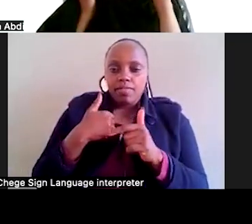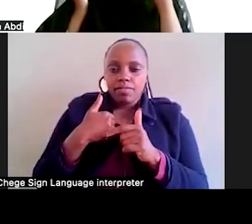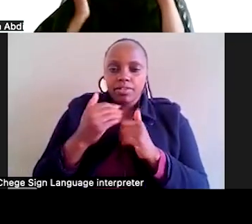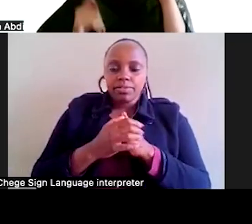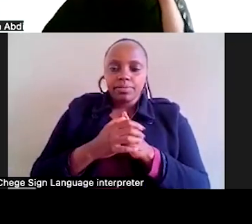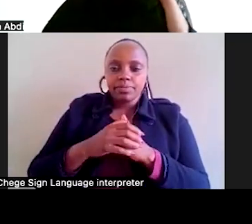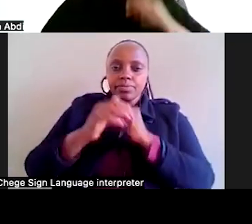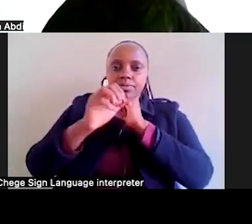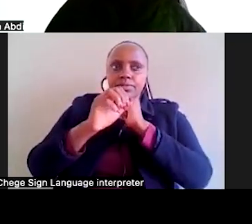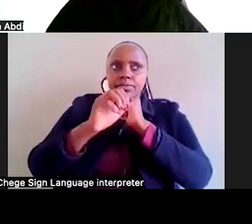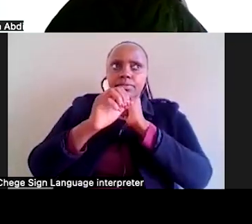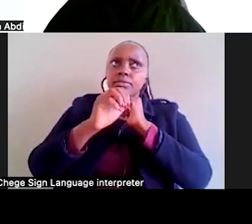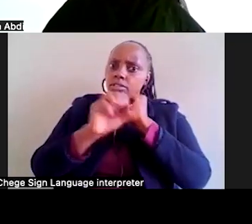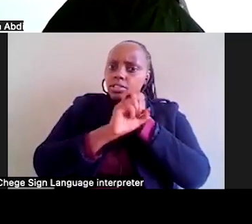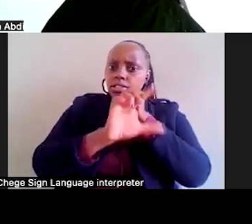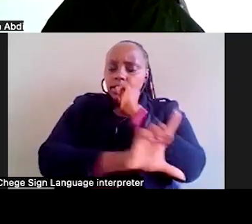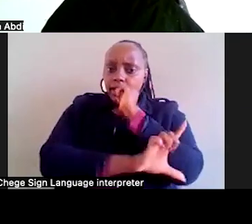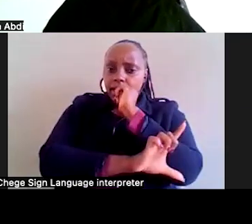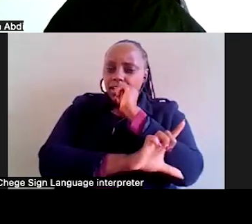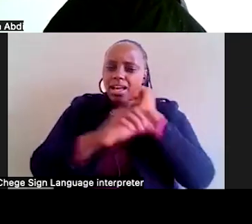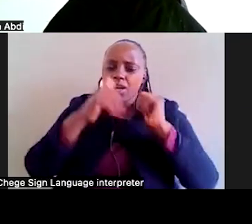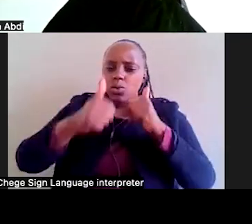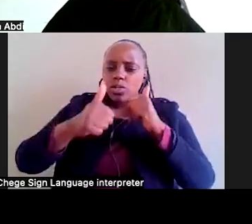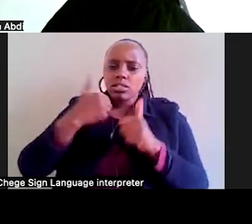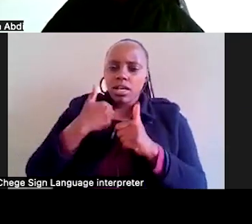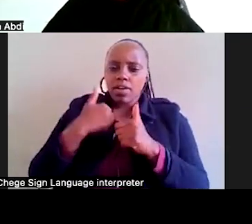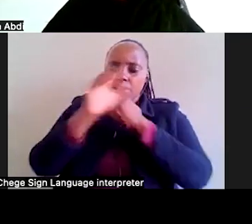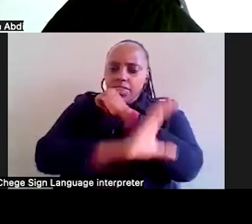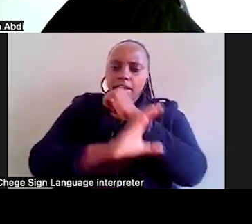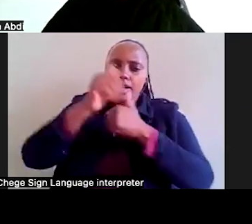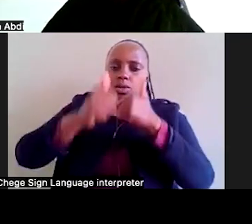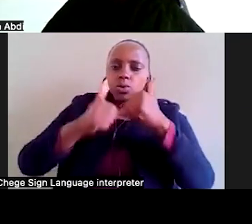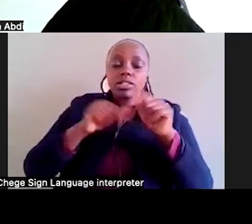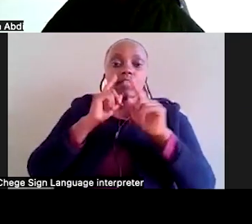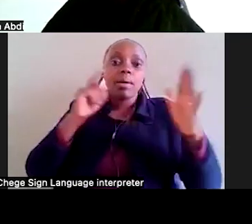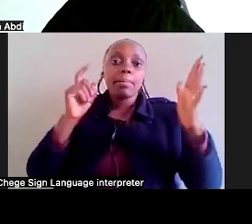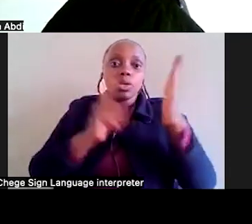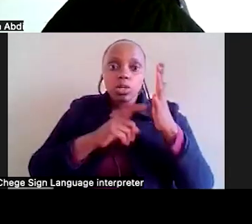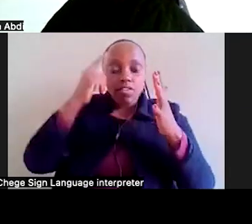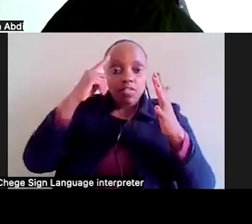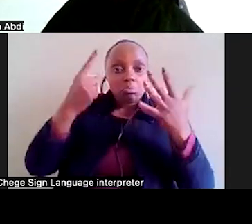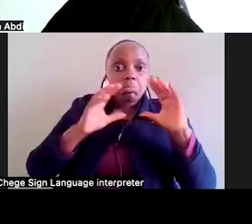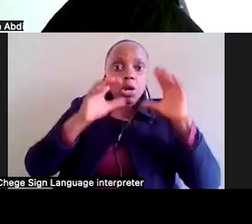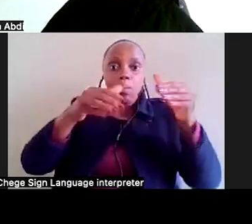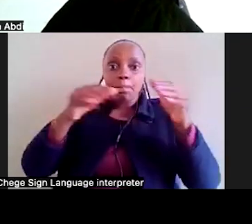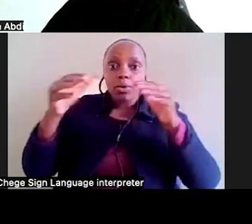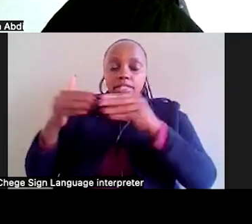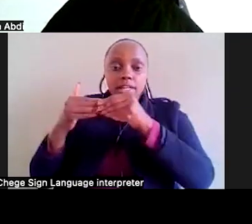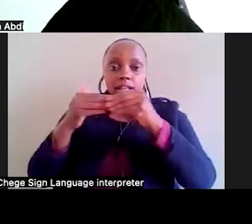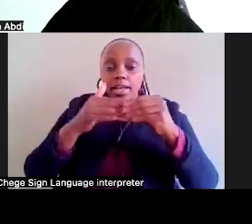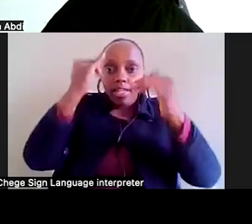Senegal, on the other hand, is a country that is recognized for, community-led